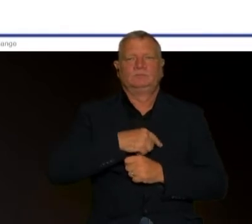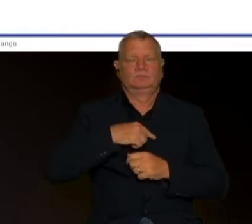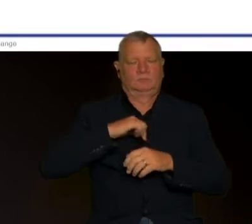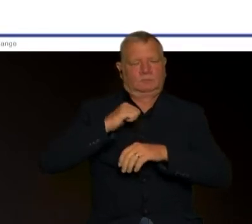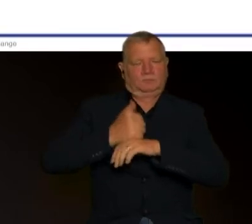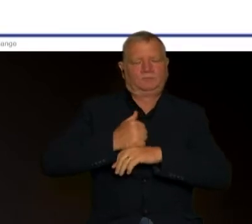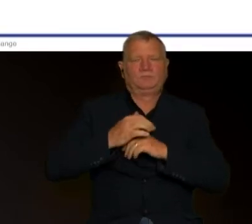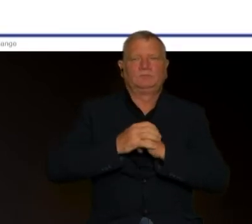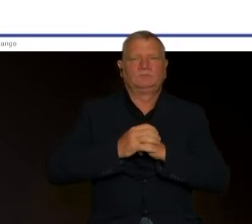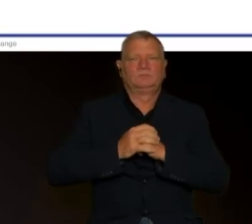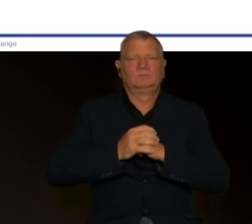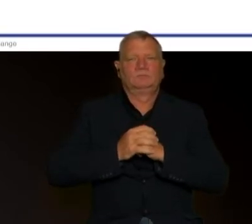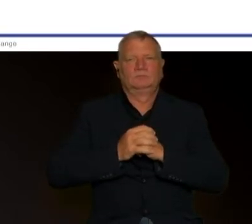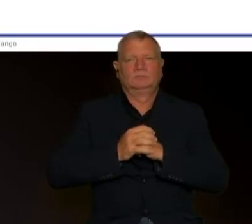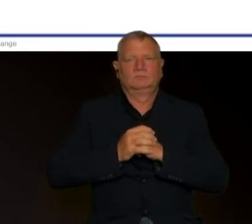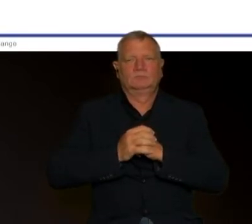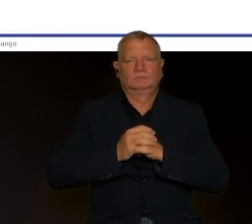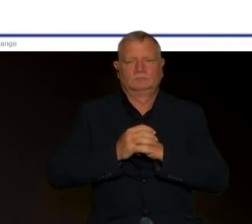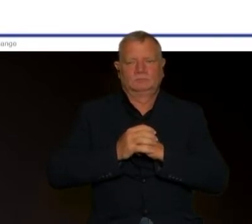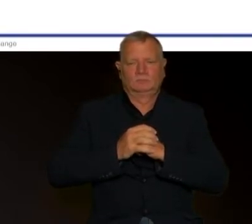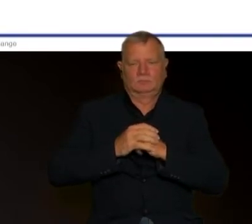we have already implemented